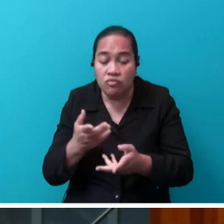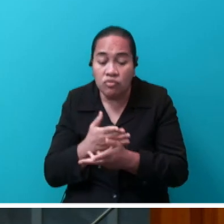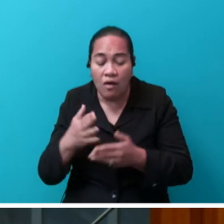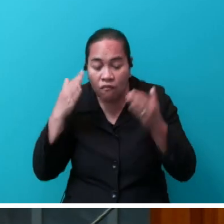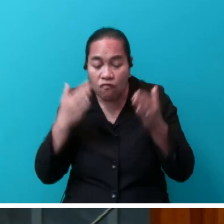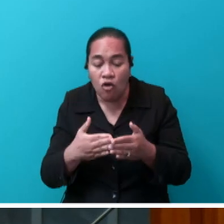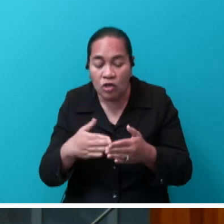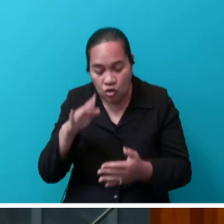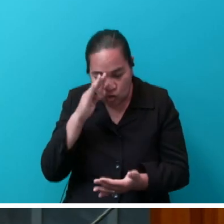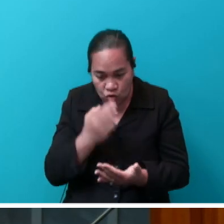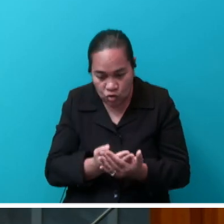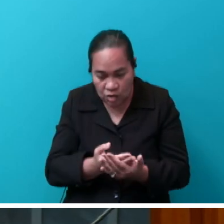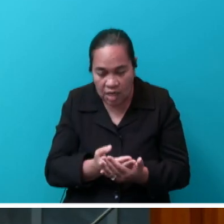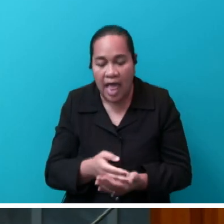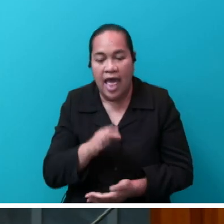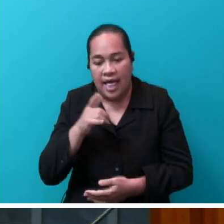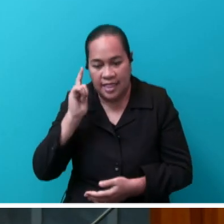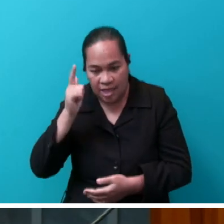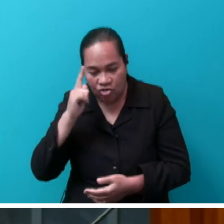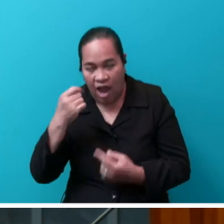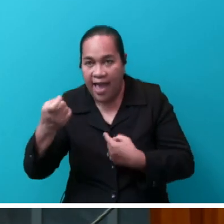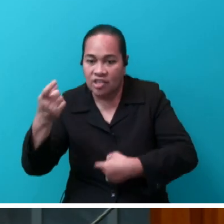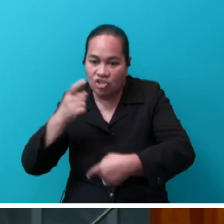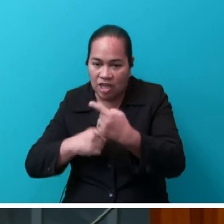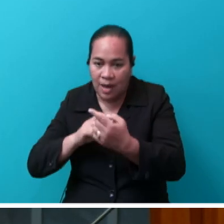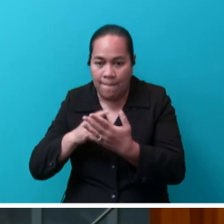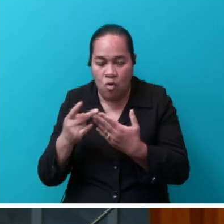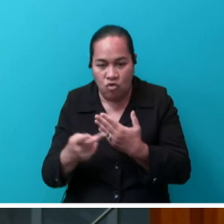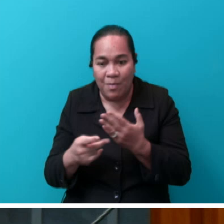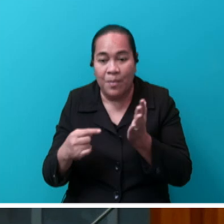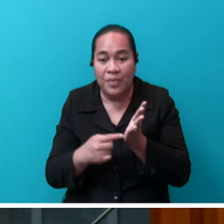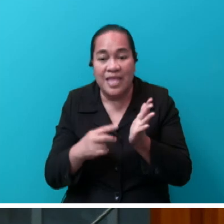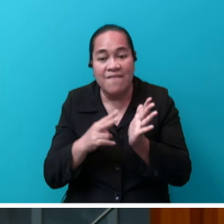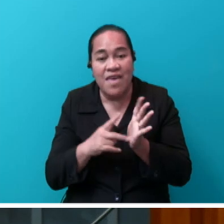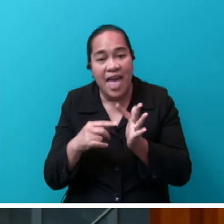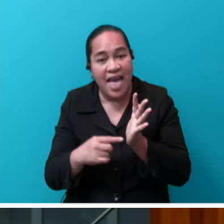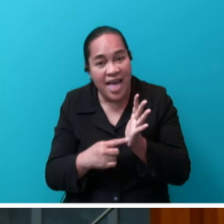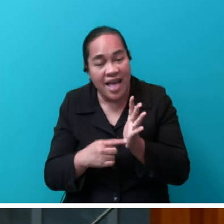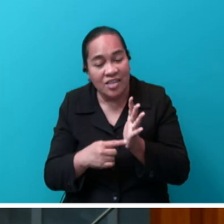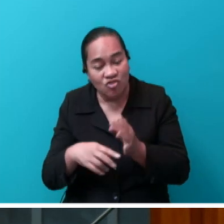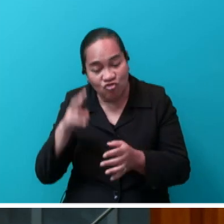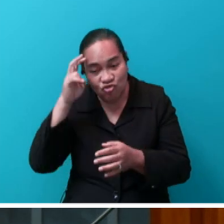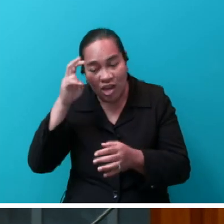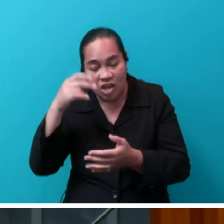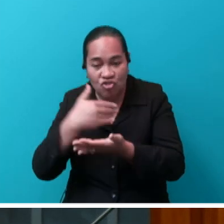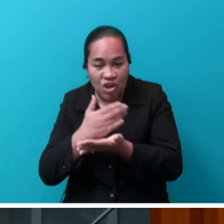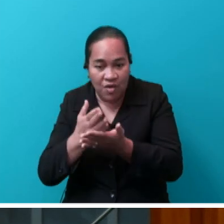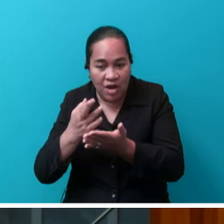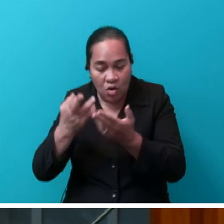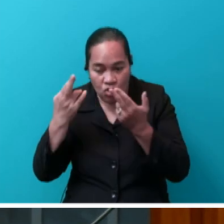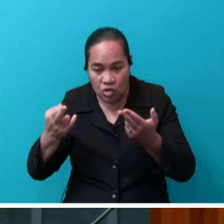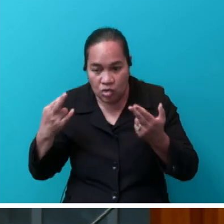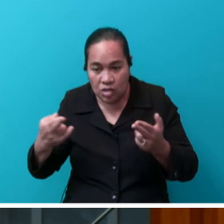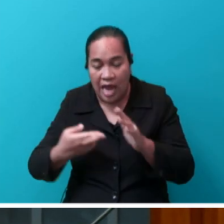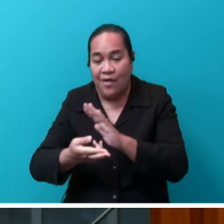and teacher exchange program, culture exchange, TVET teaching training, sharing of resources, and the review and development